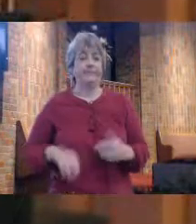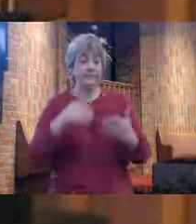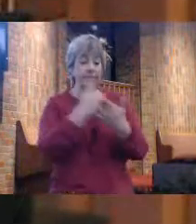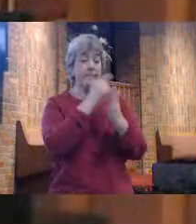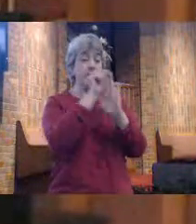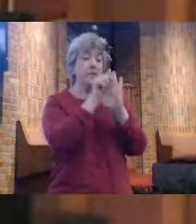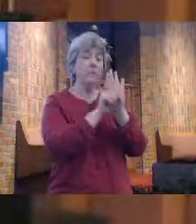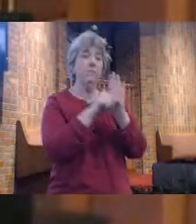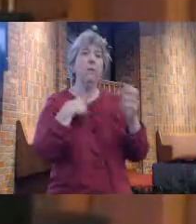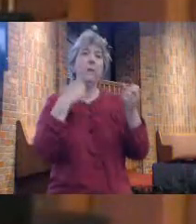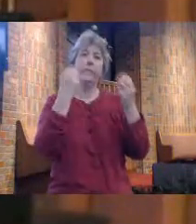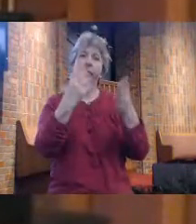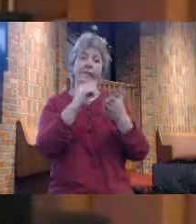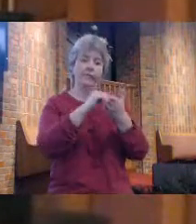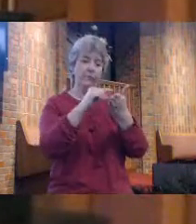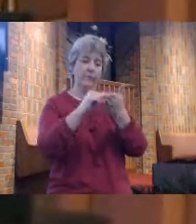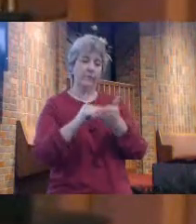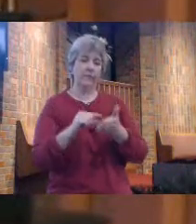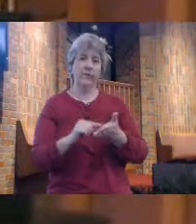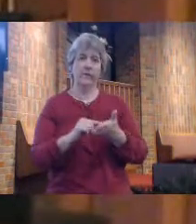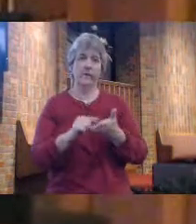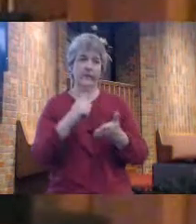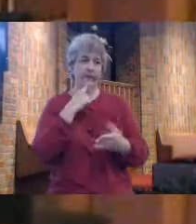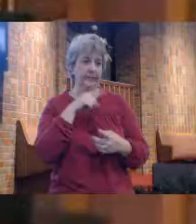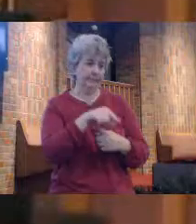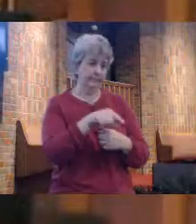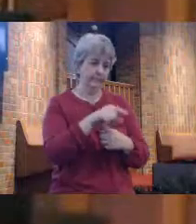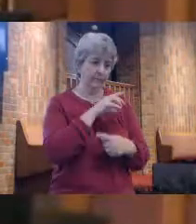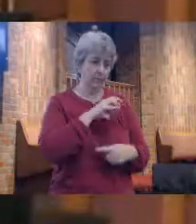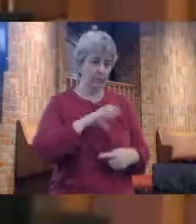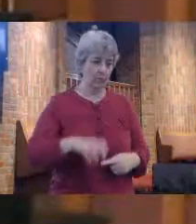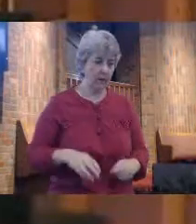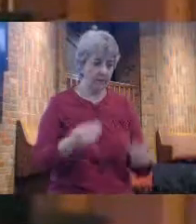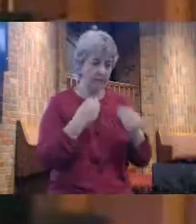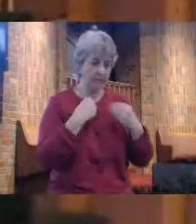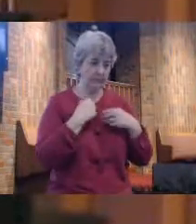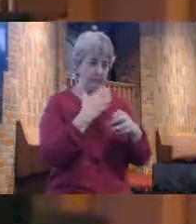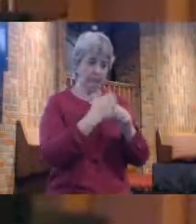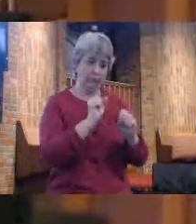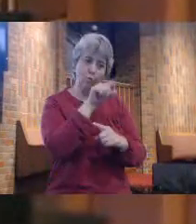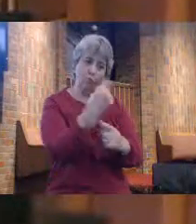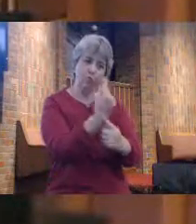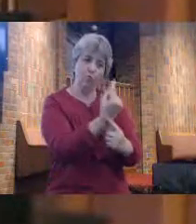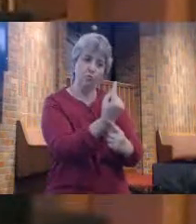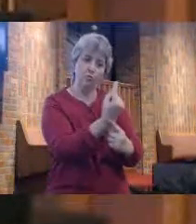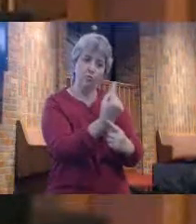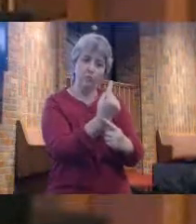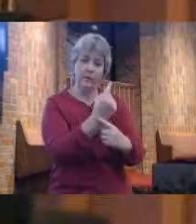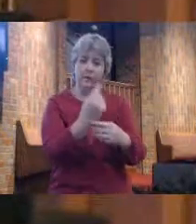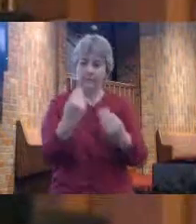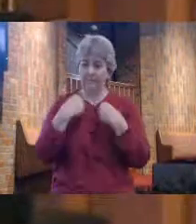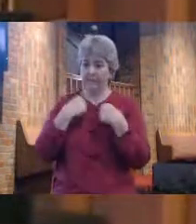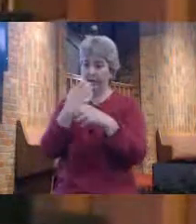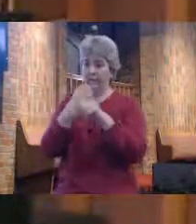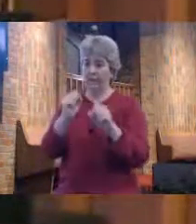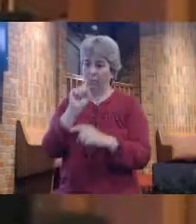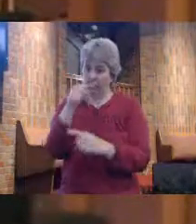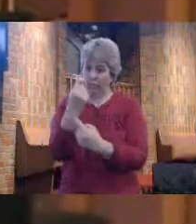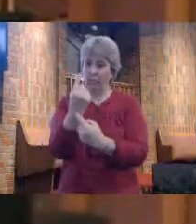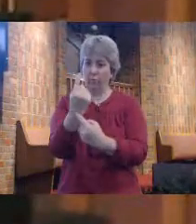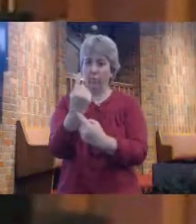points to the fact that only through Christ we'll have redemption and salvation. no other name that's given among